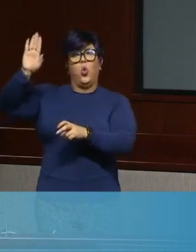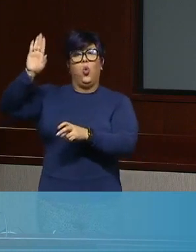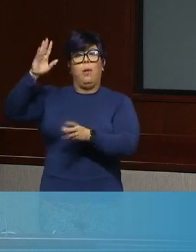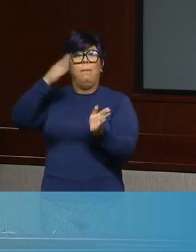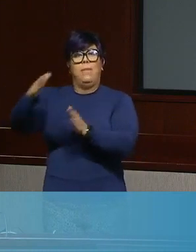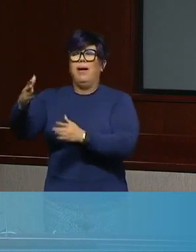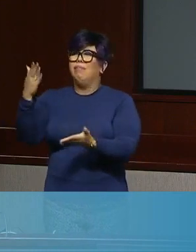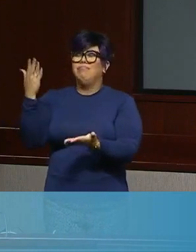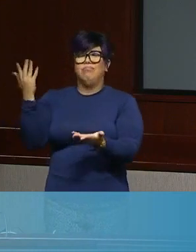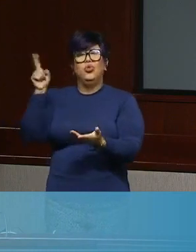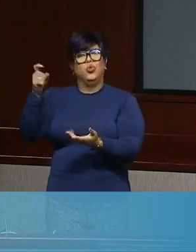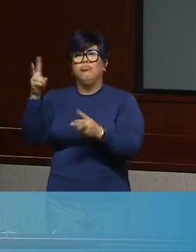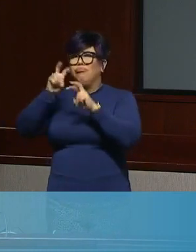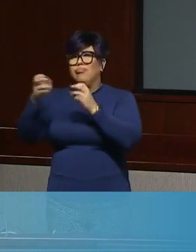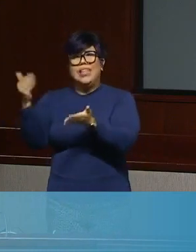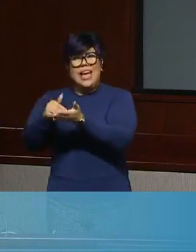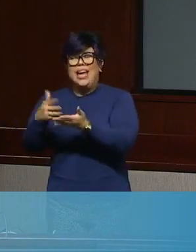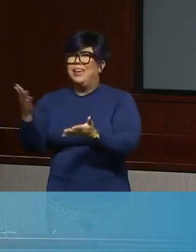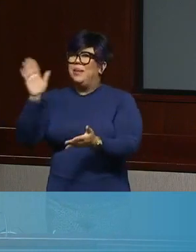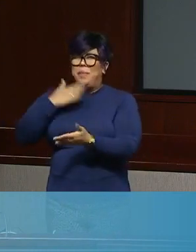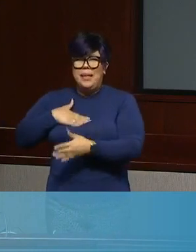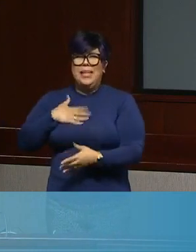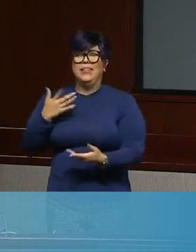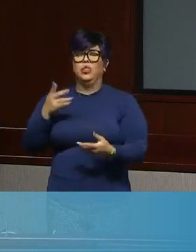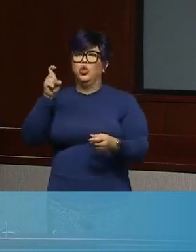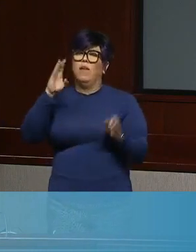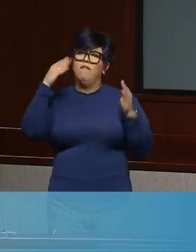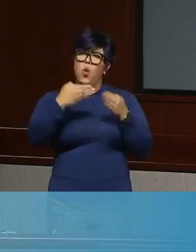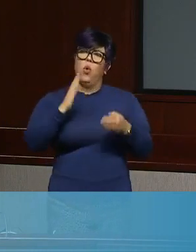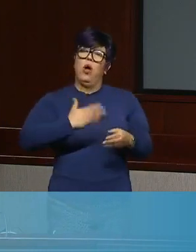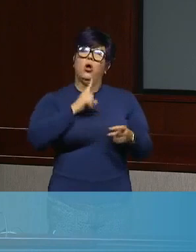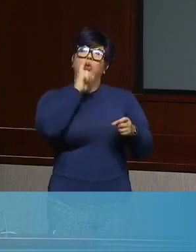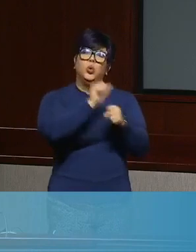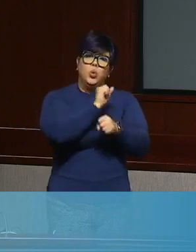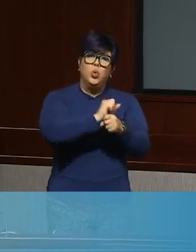action to reflect our actual numbers.